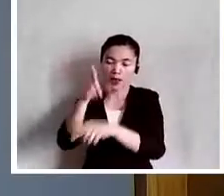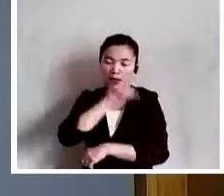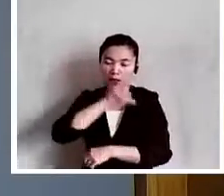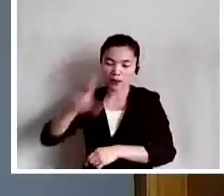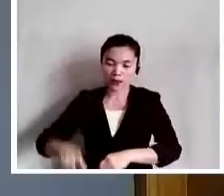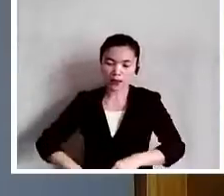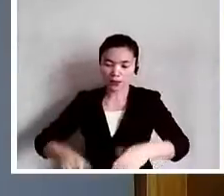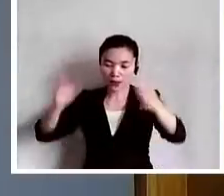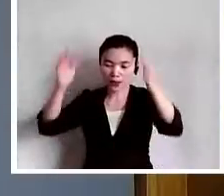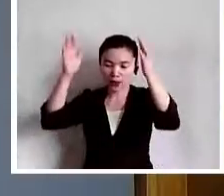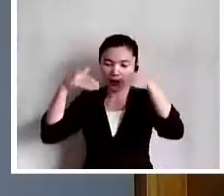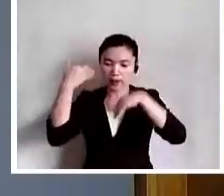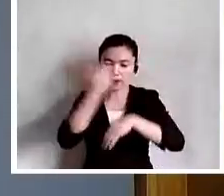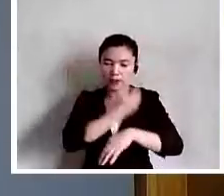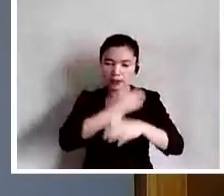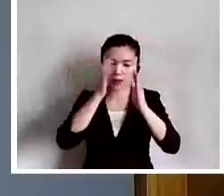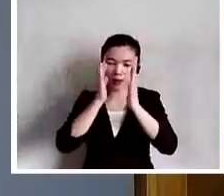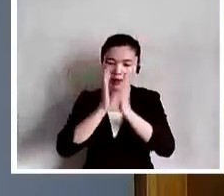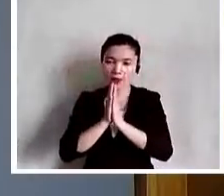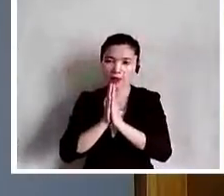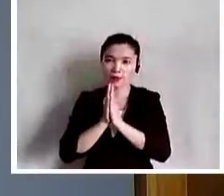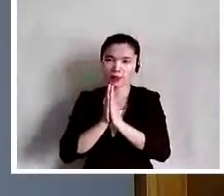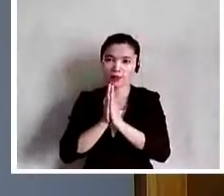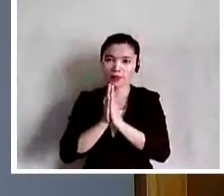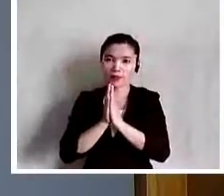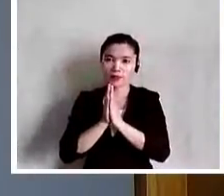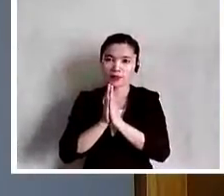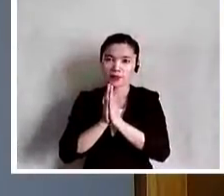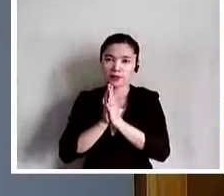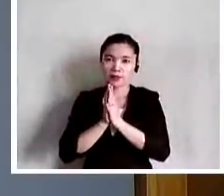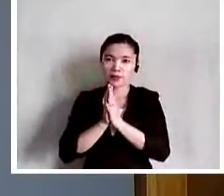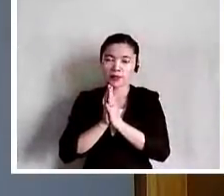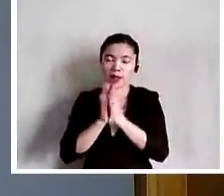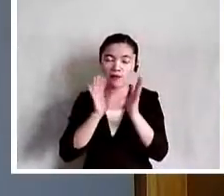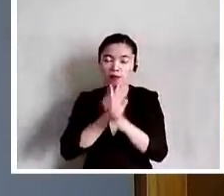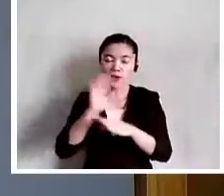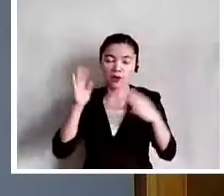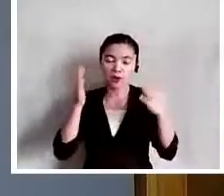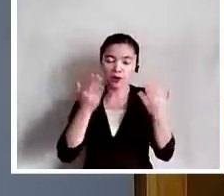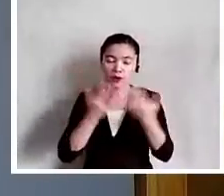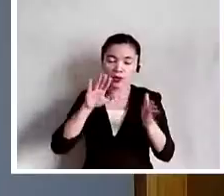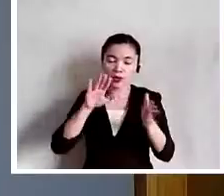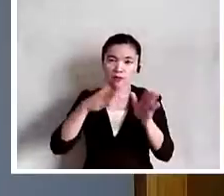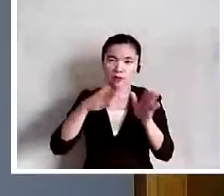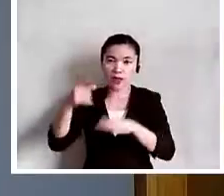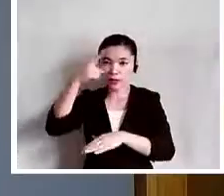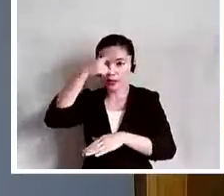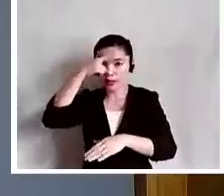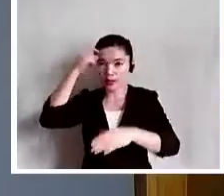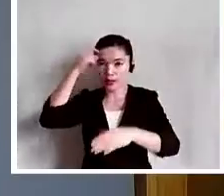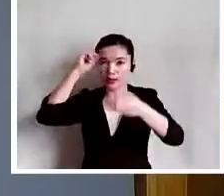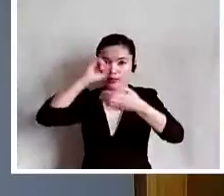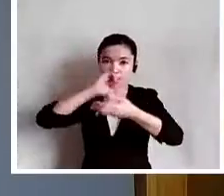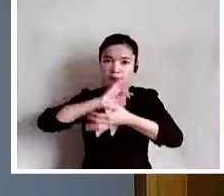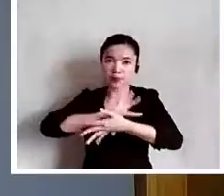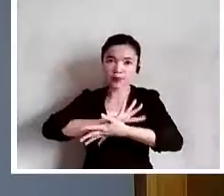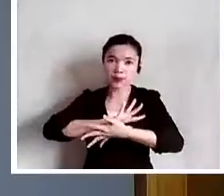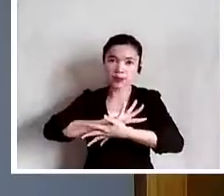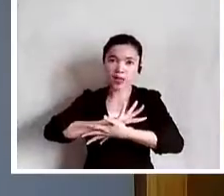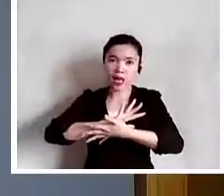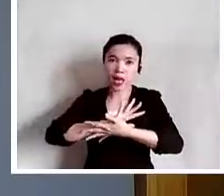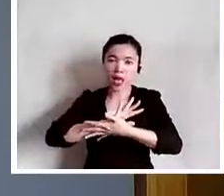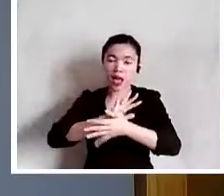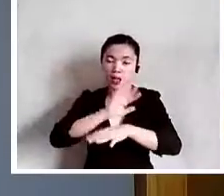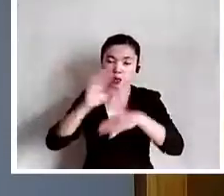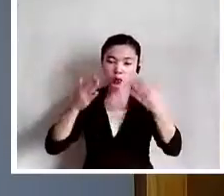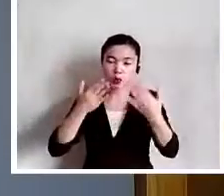Lord, hear our prayer. For all those who have died because of the pandemic, and those who grieve their